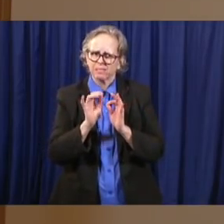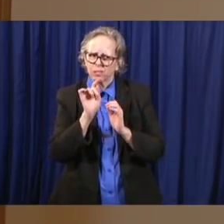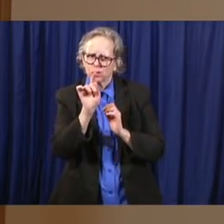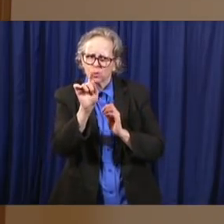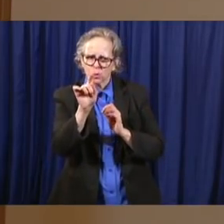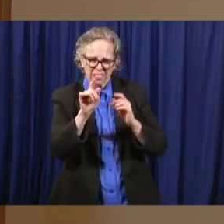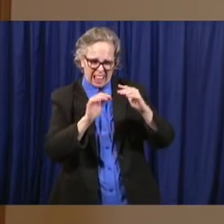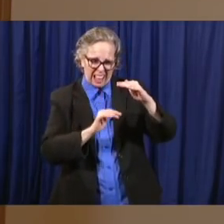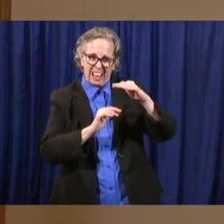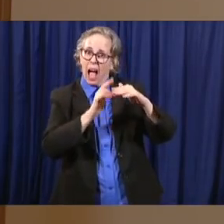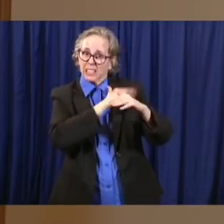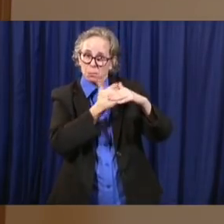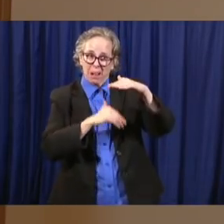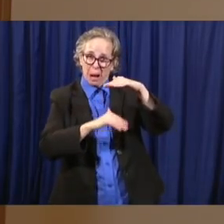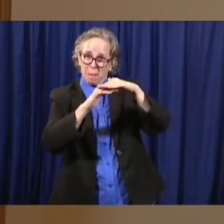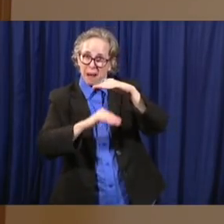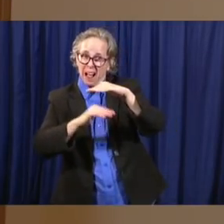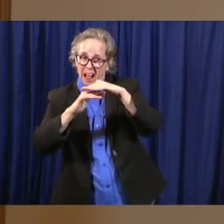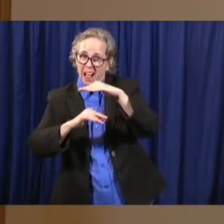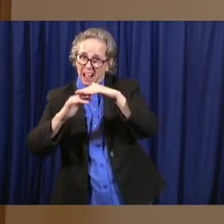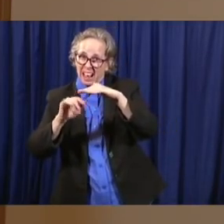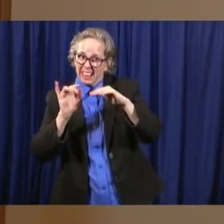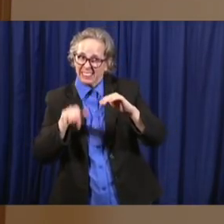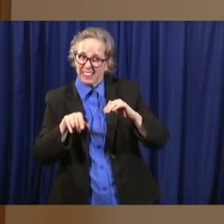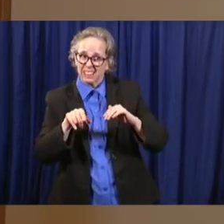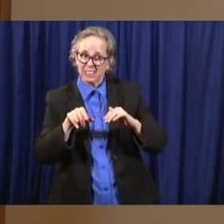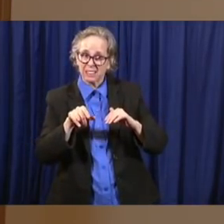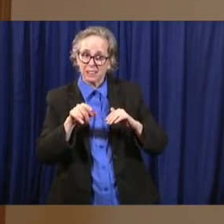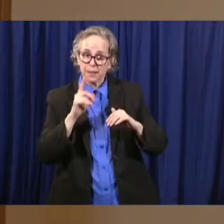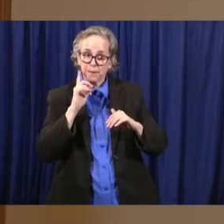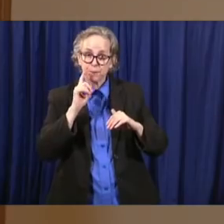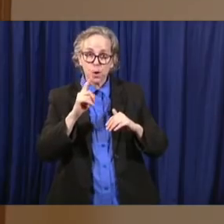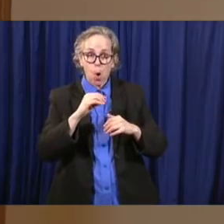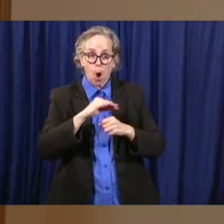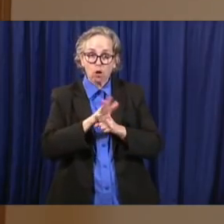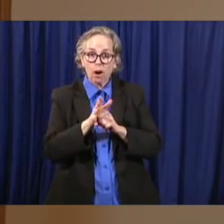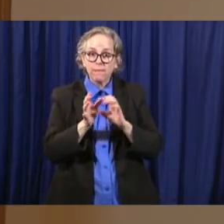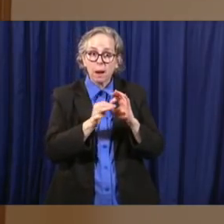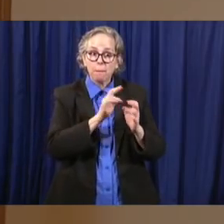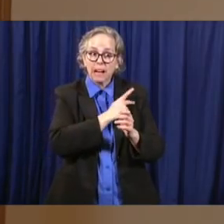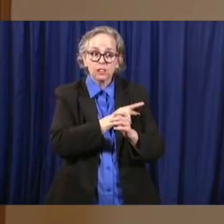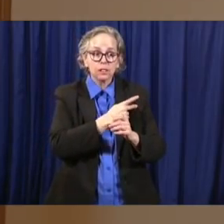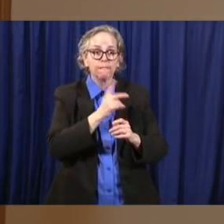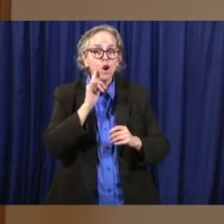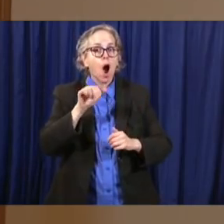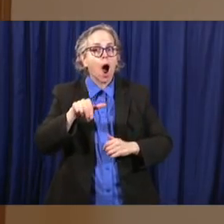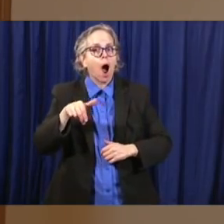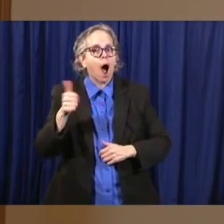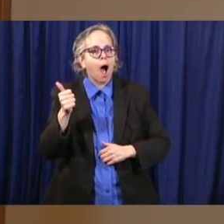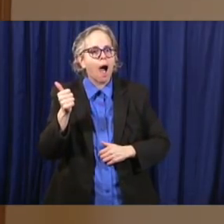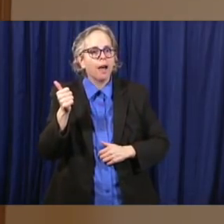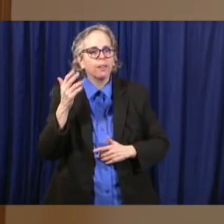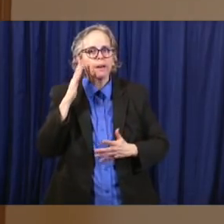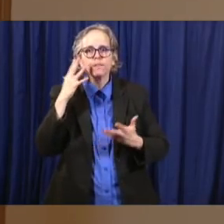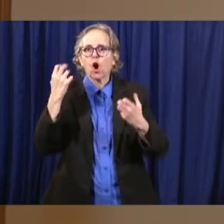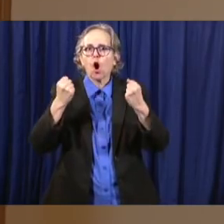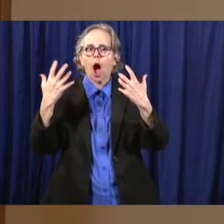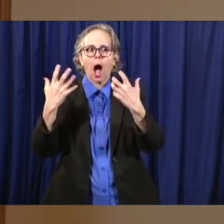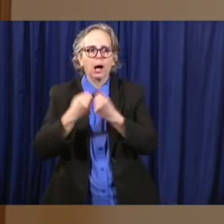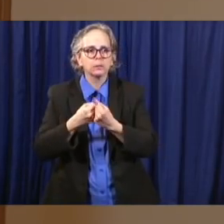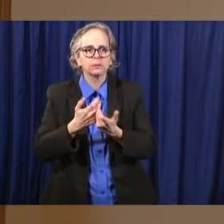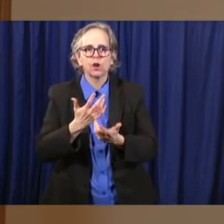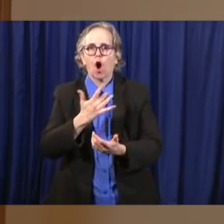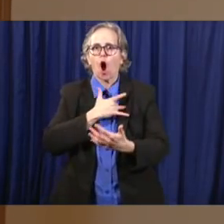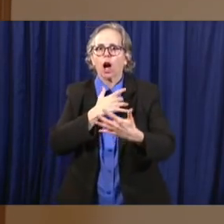because people do need the hospital for other things. People are going to get in car accidents, they're going to have heart attacks and